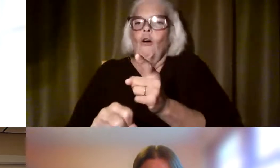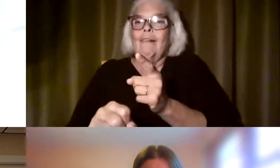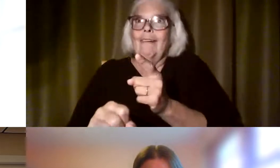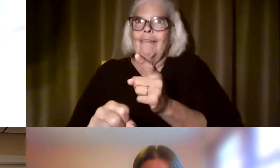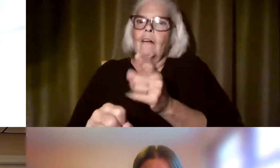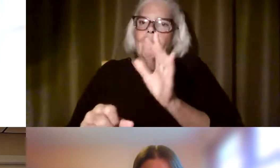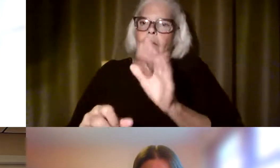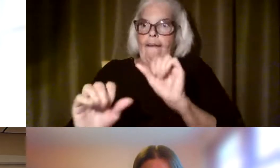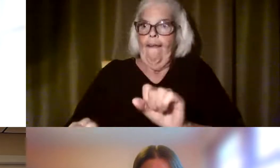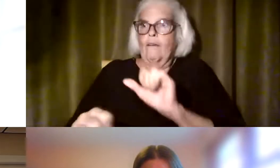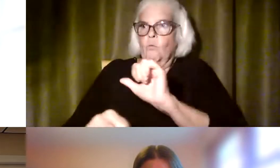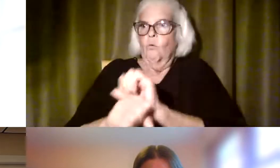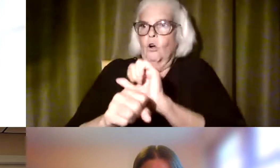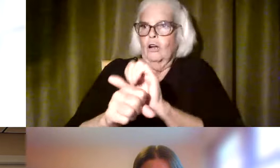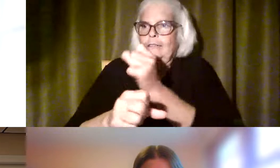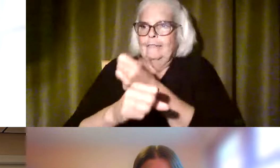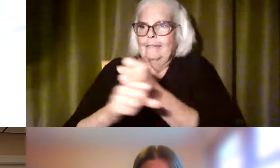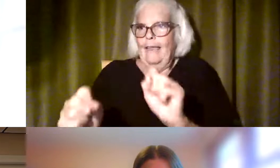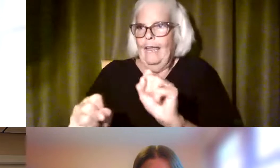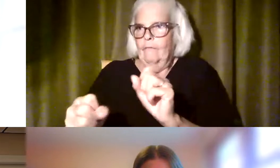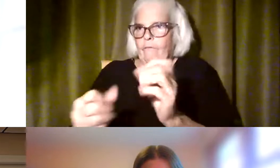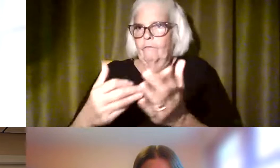critical services.